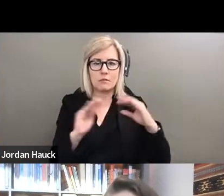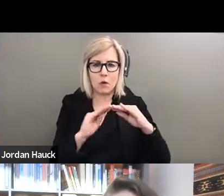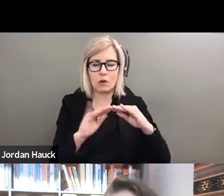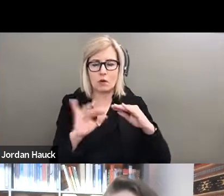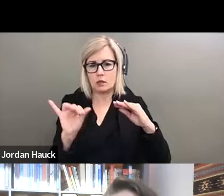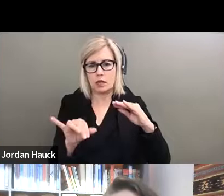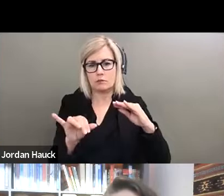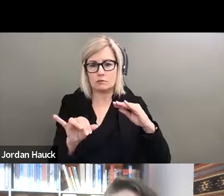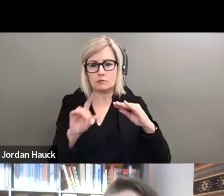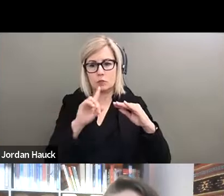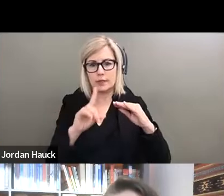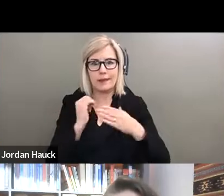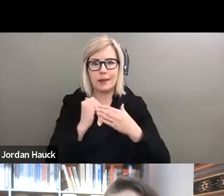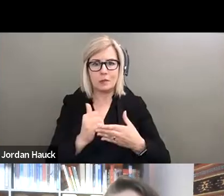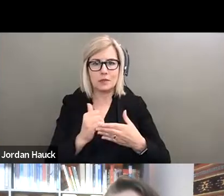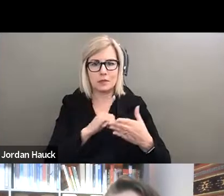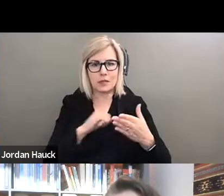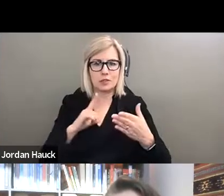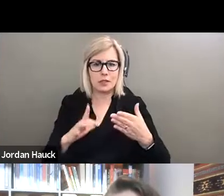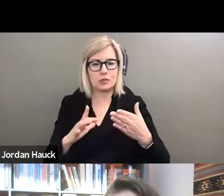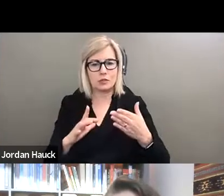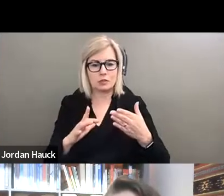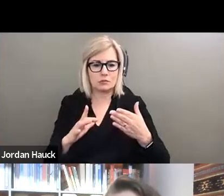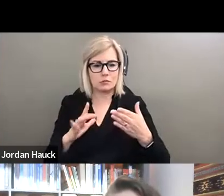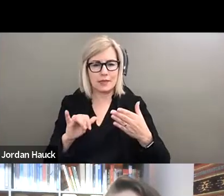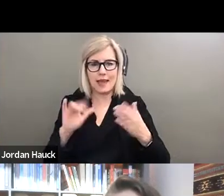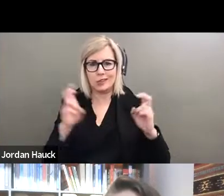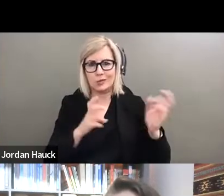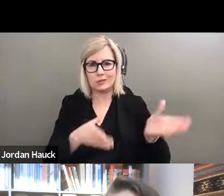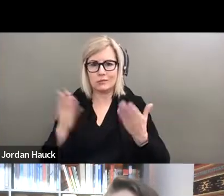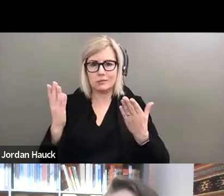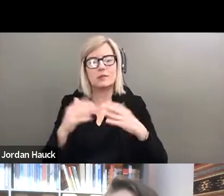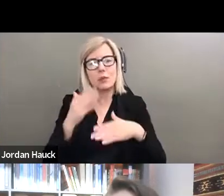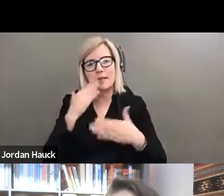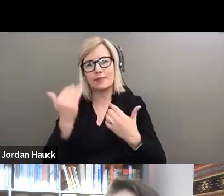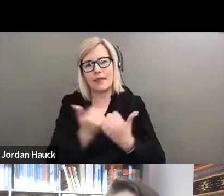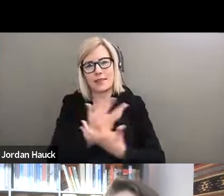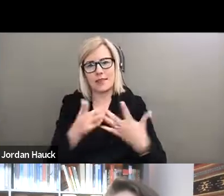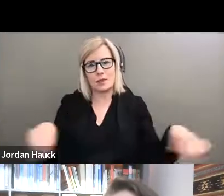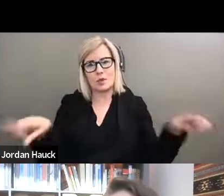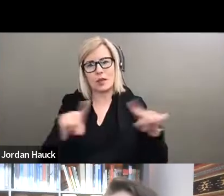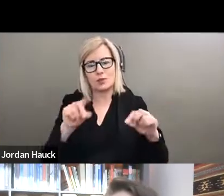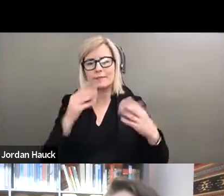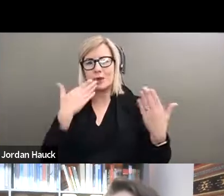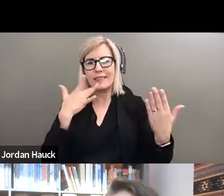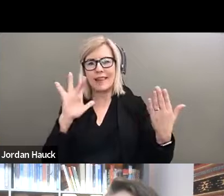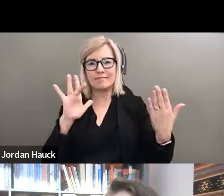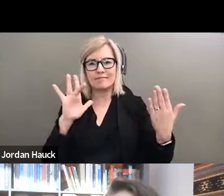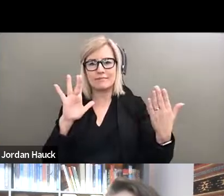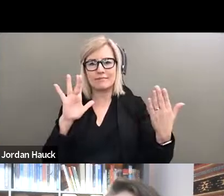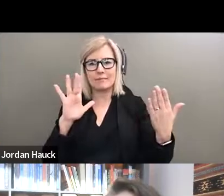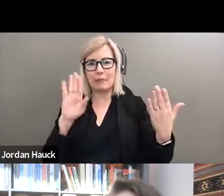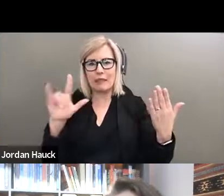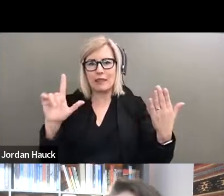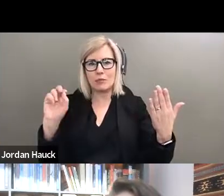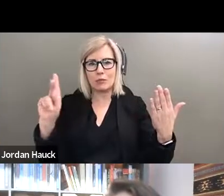really helps legislators frame the issue. So thanks for all that you do. Good luck, Bill and Brooke,